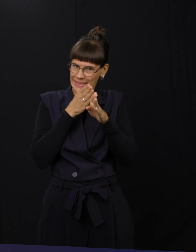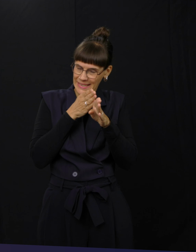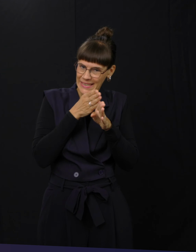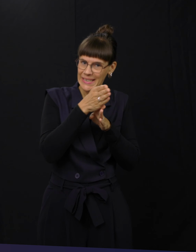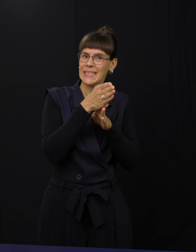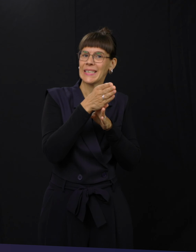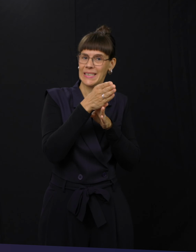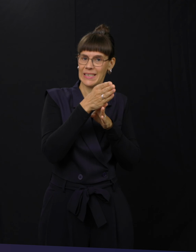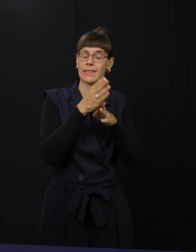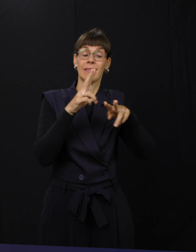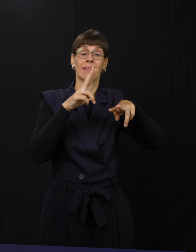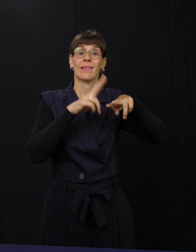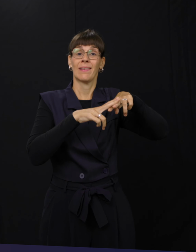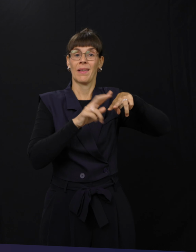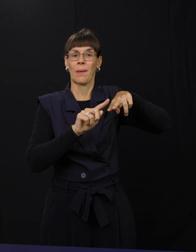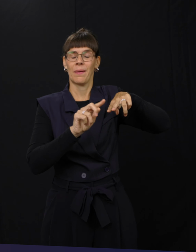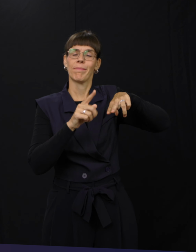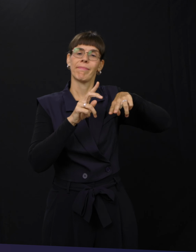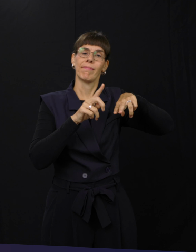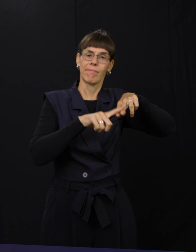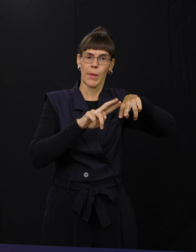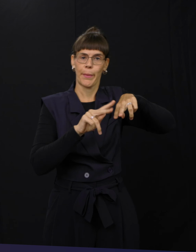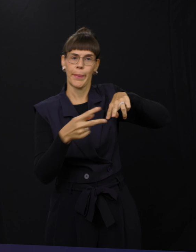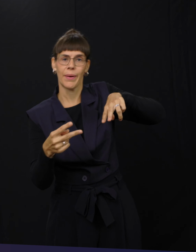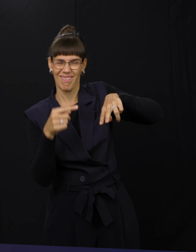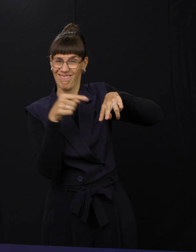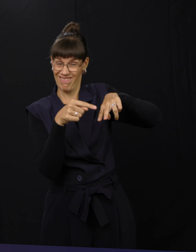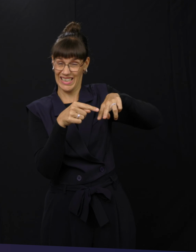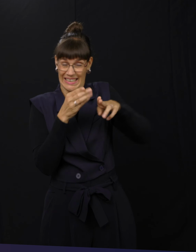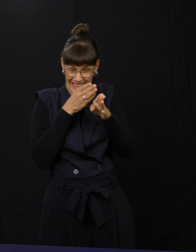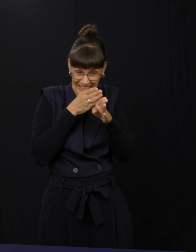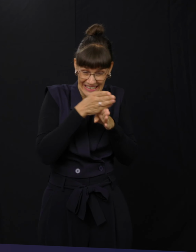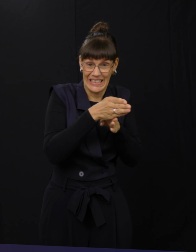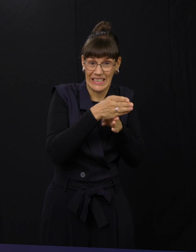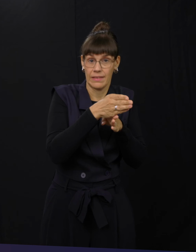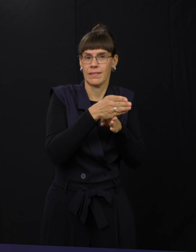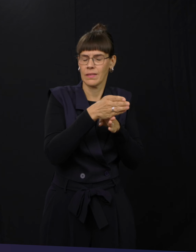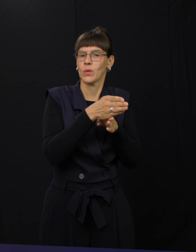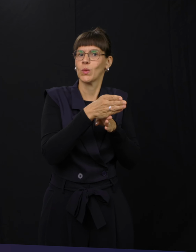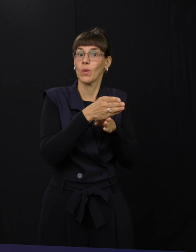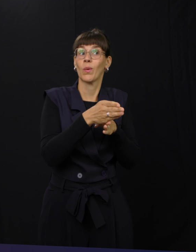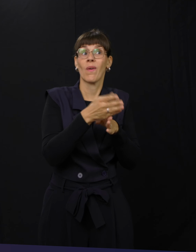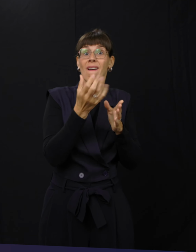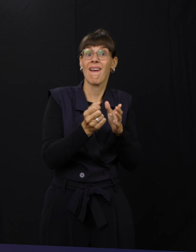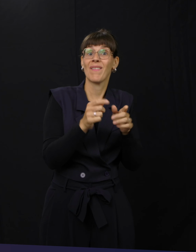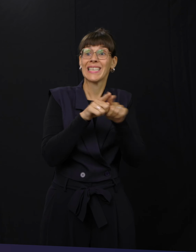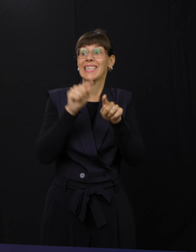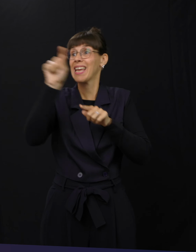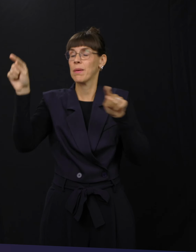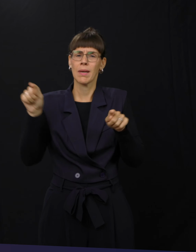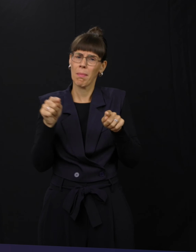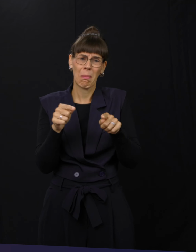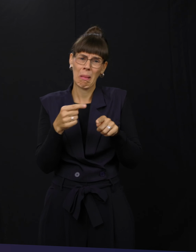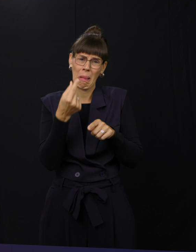we patch with our genetic patch. So it's not very common, these variants. So small groups of